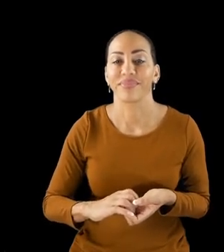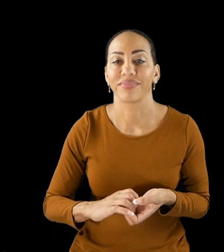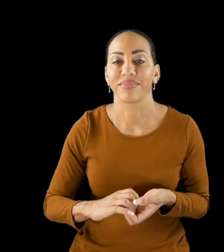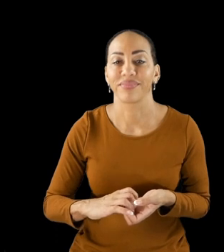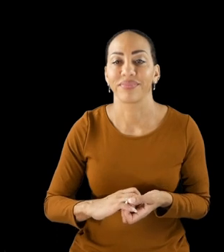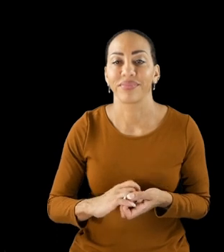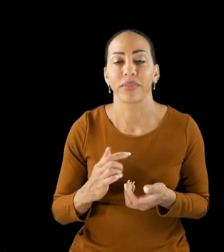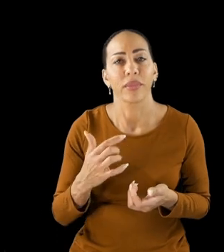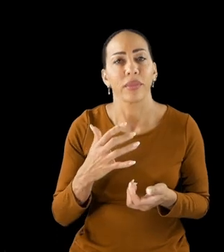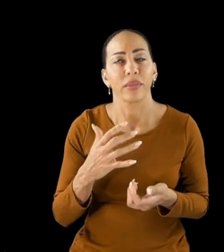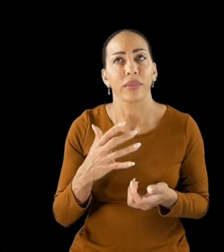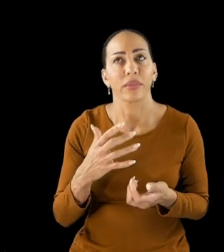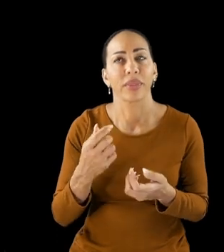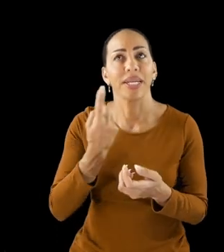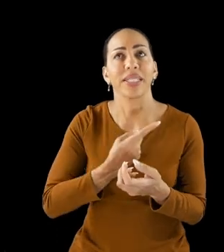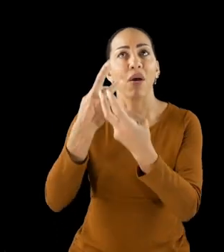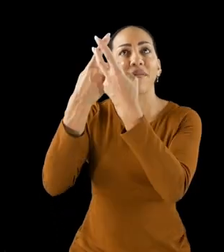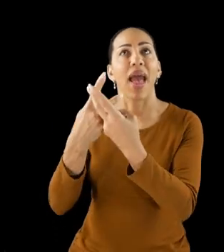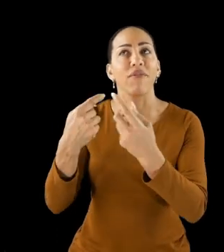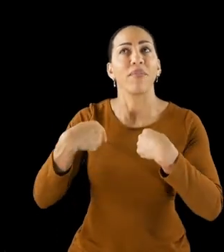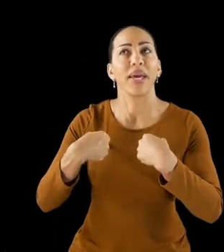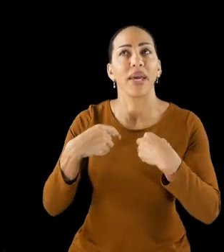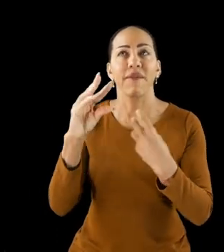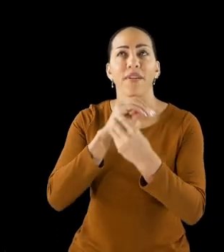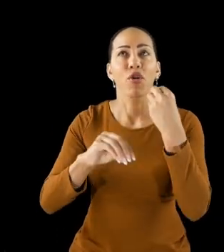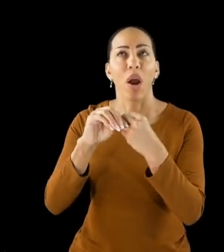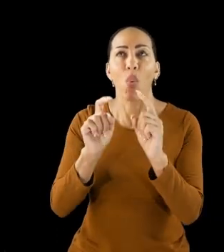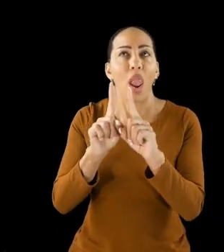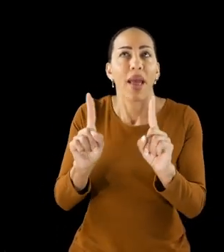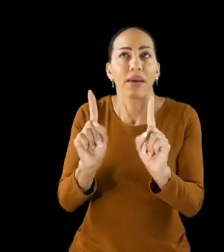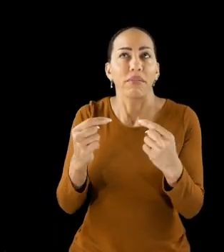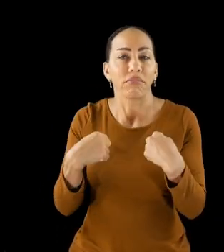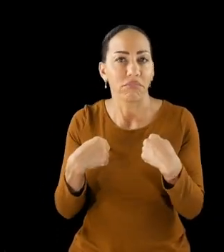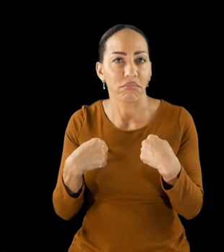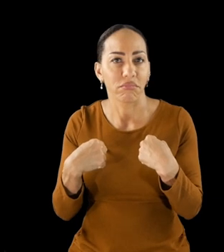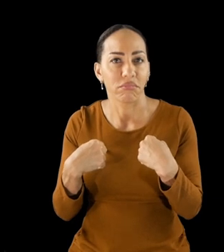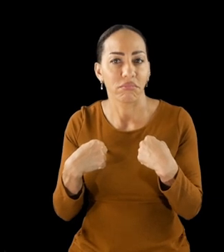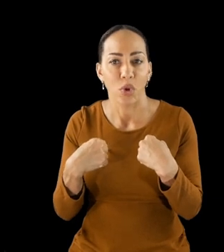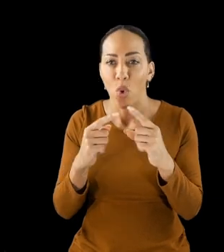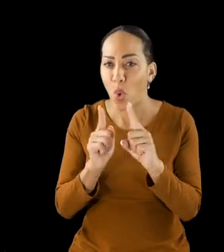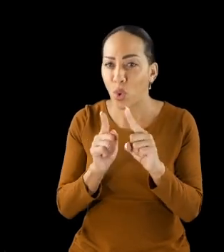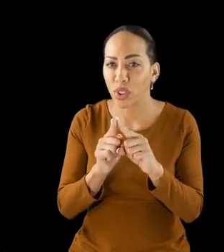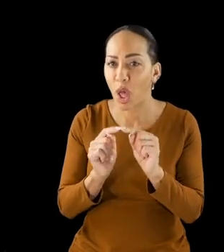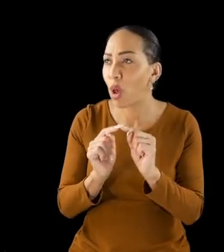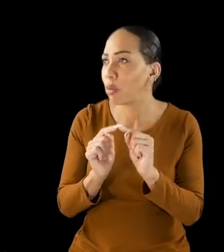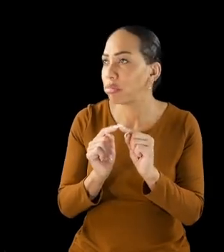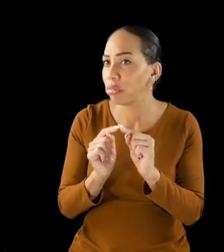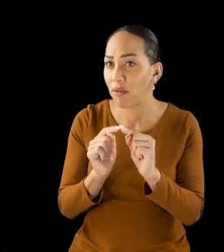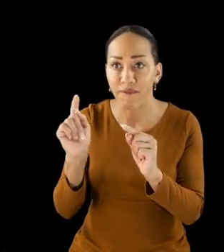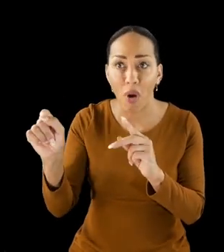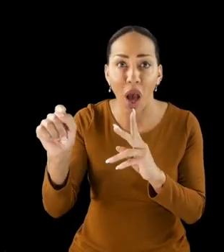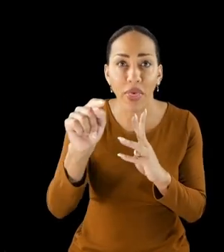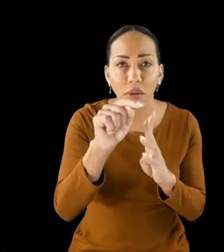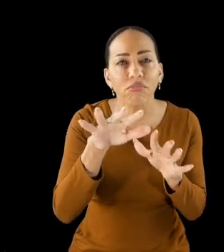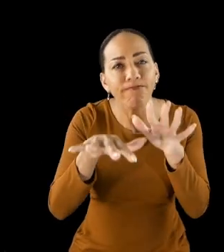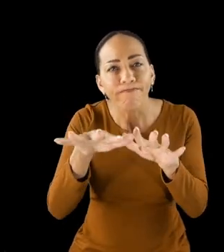I wanted to figure out what self-care looked like for me, and through doing that, what it might look like for other people. It's sort of my